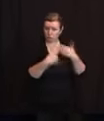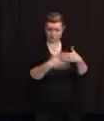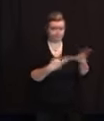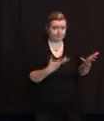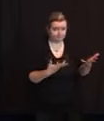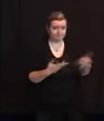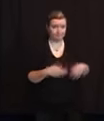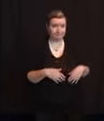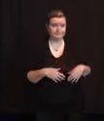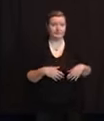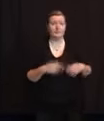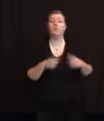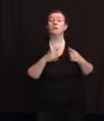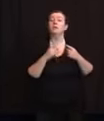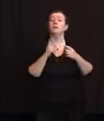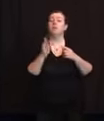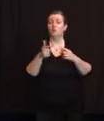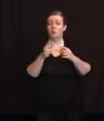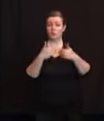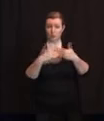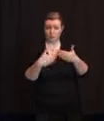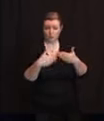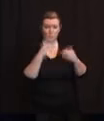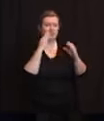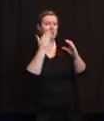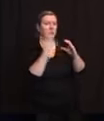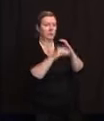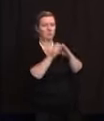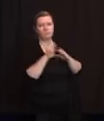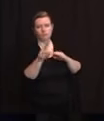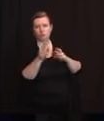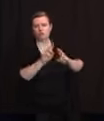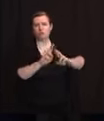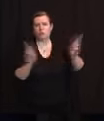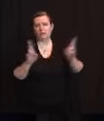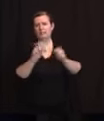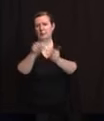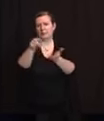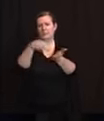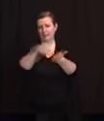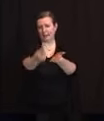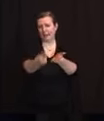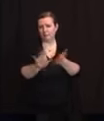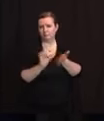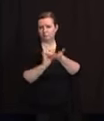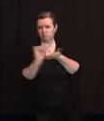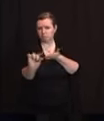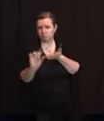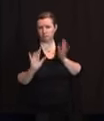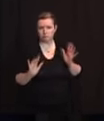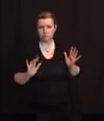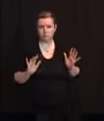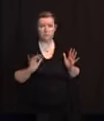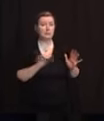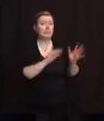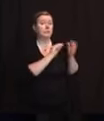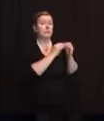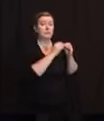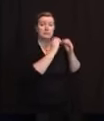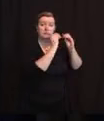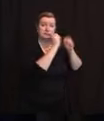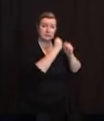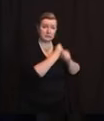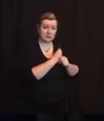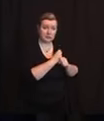from us saying now that they're ready to be paid, is what happened last week and this week. And those numbers will start showing up in the paid universe